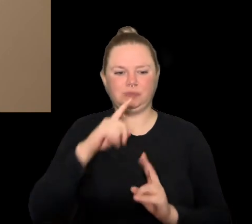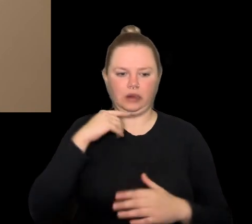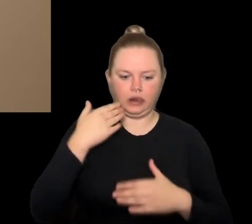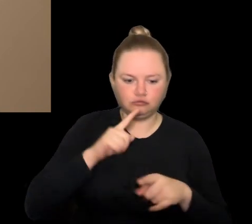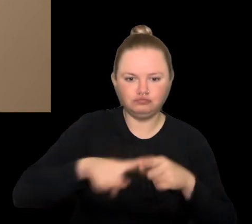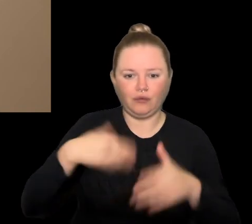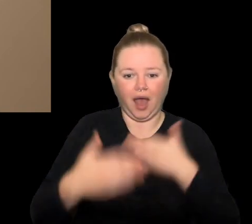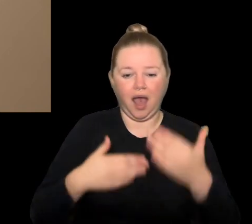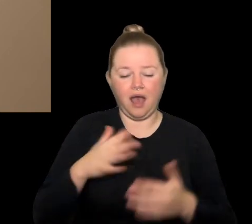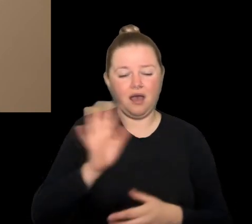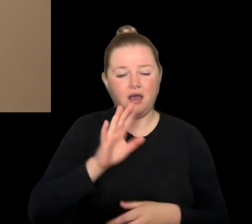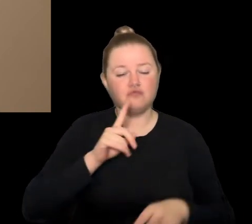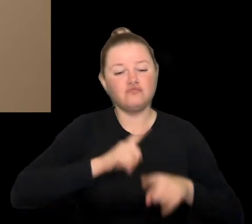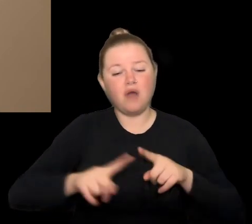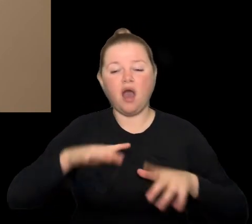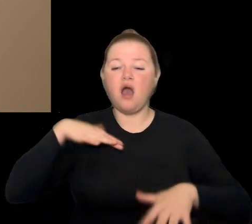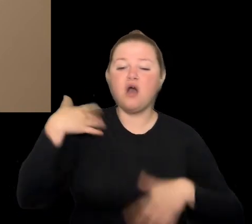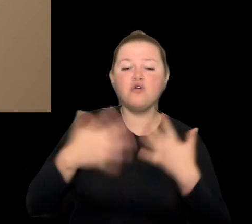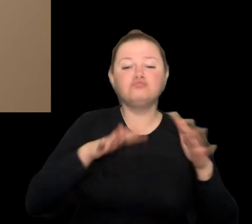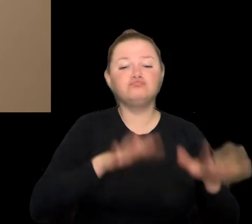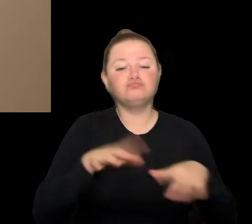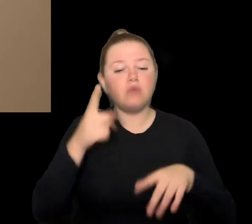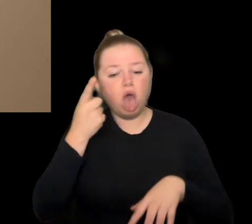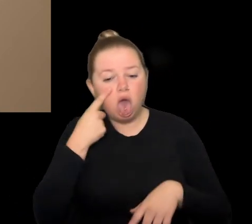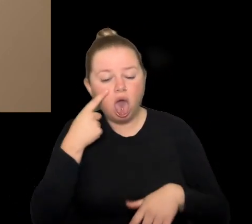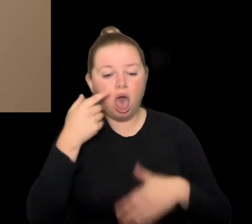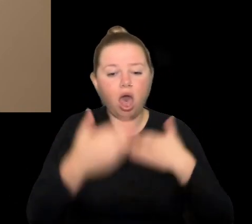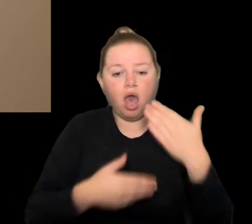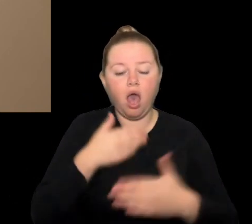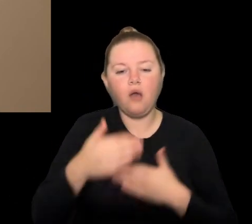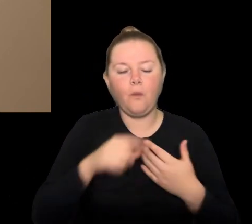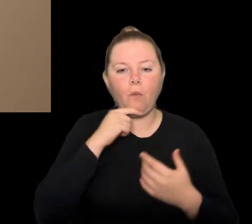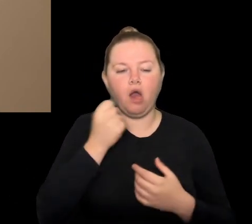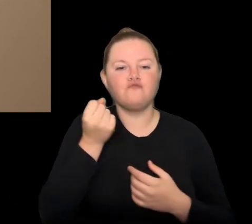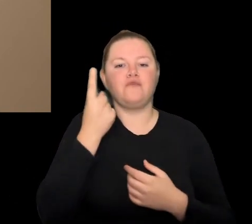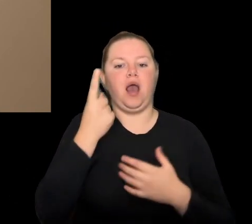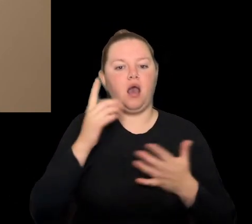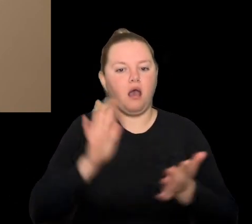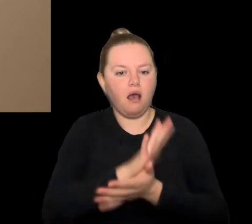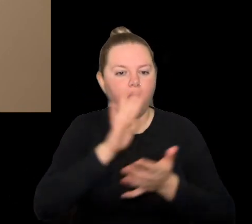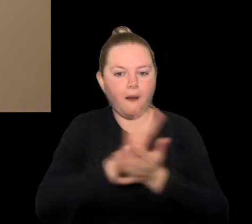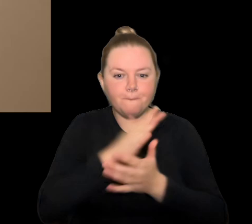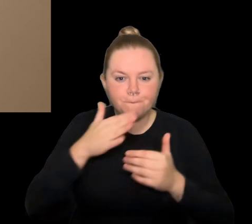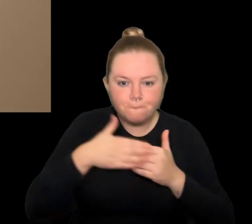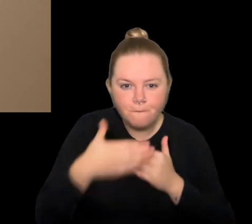if you just go with it, you'll notice that you'll enjoy it more, and